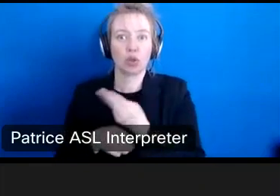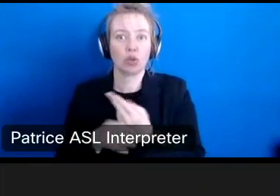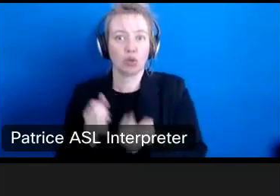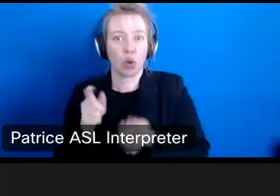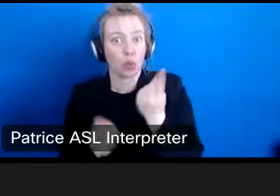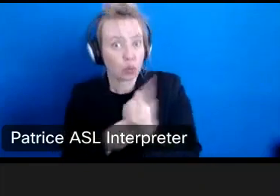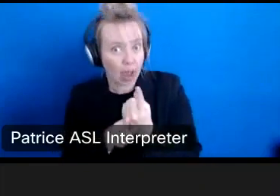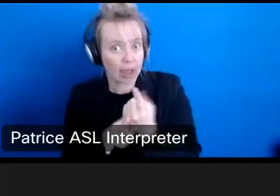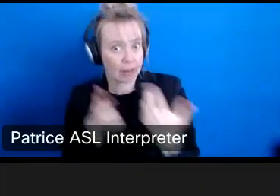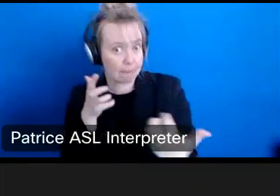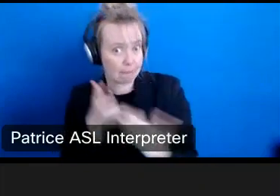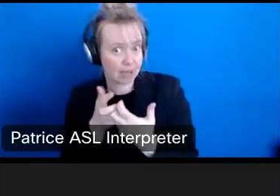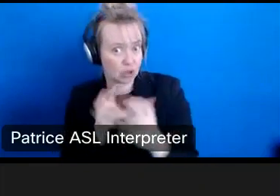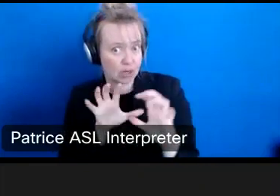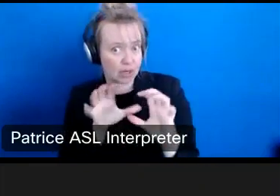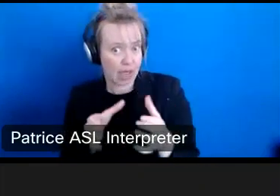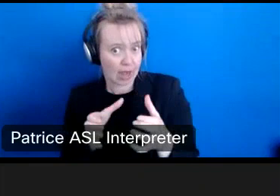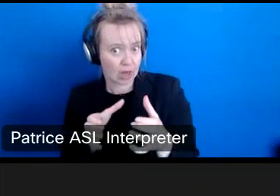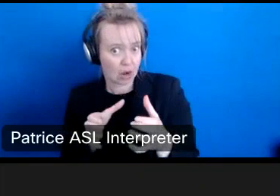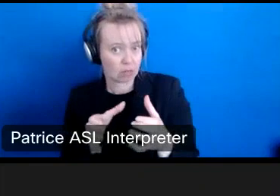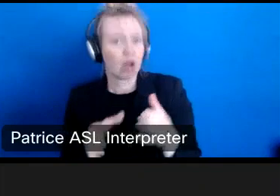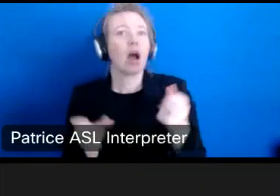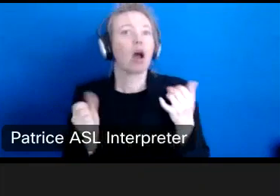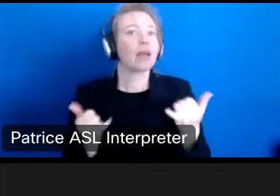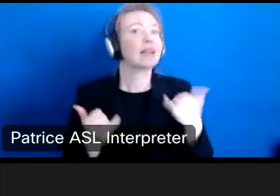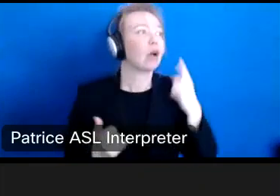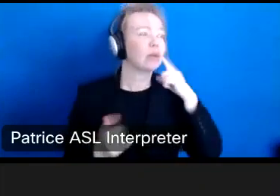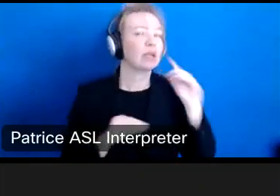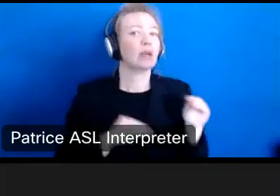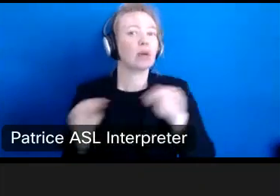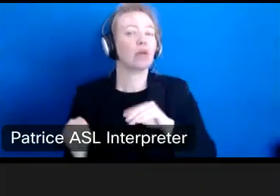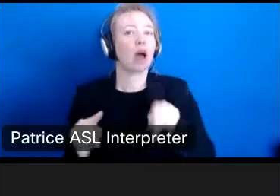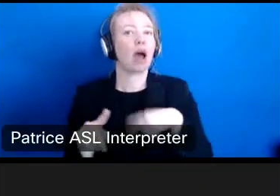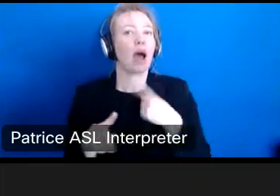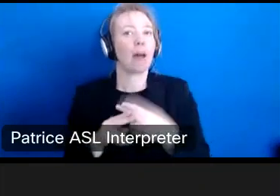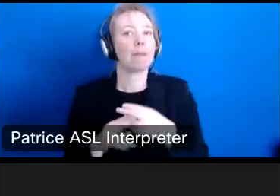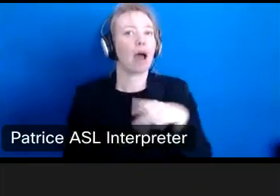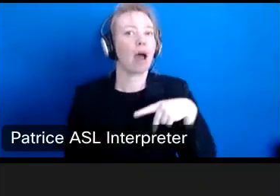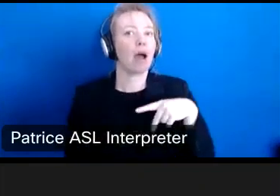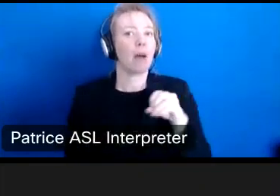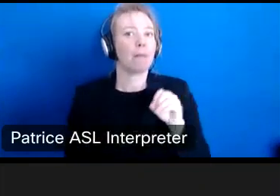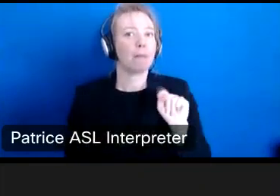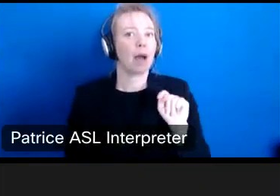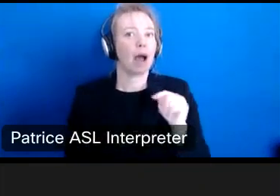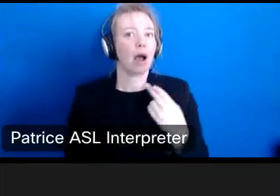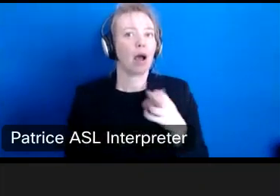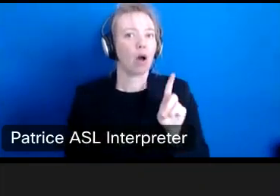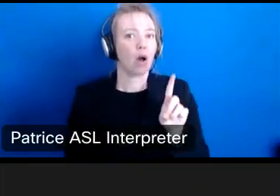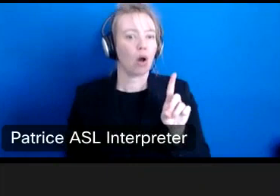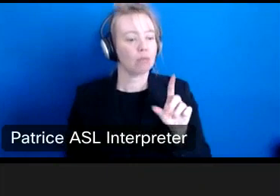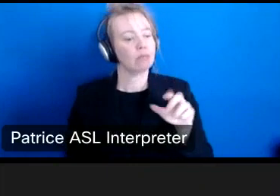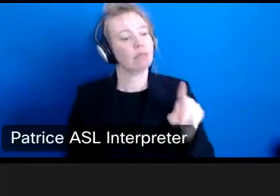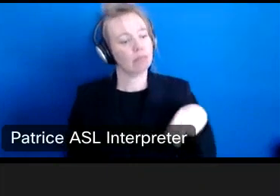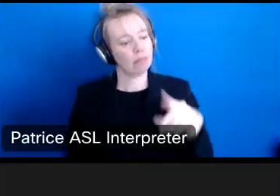category. So I think we need to move to the question about the potholes. I know that that is obviously an issue that